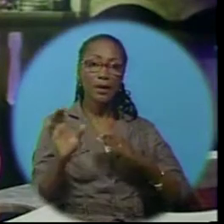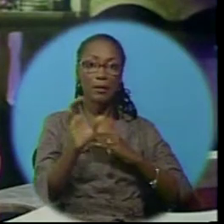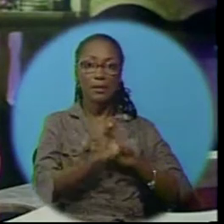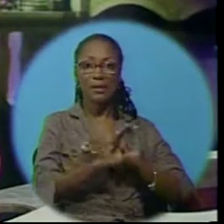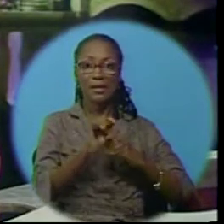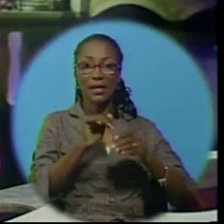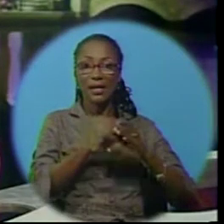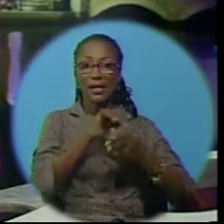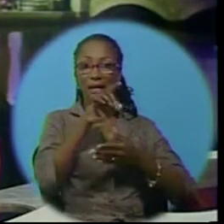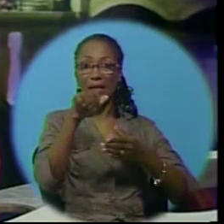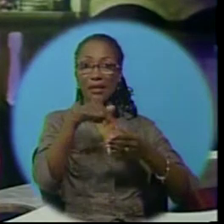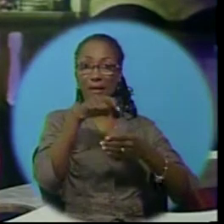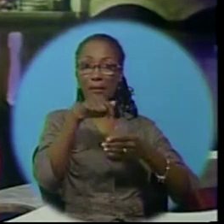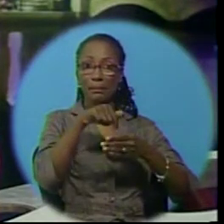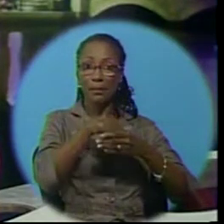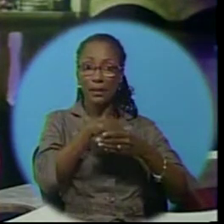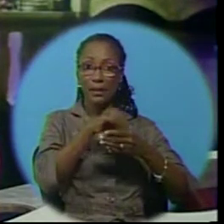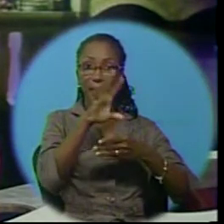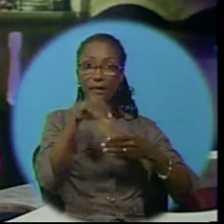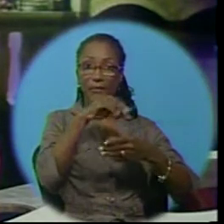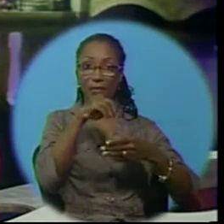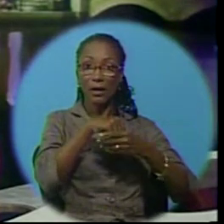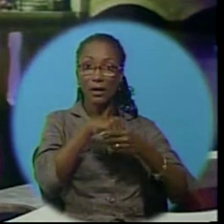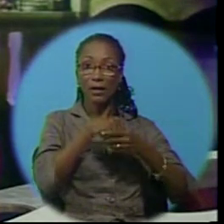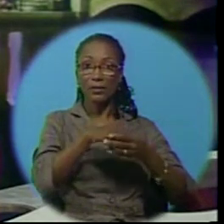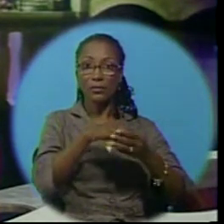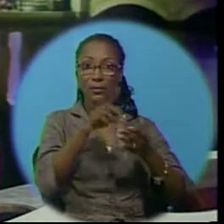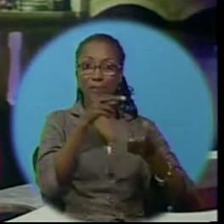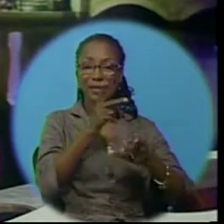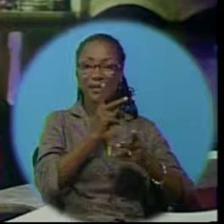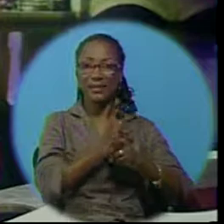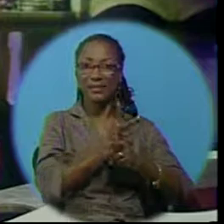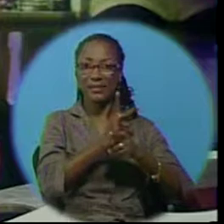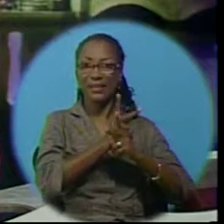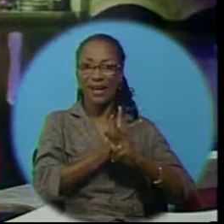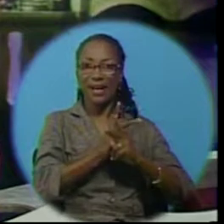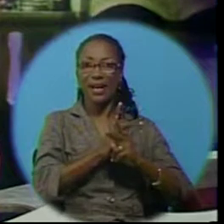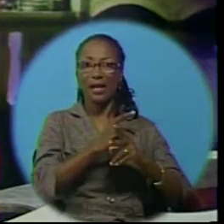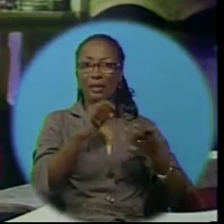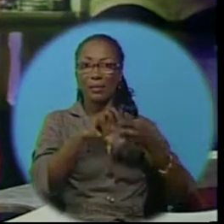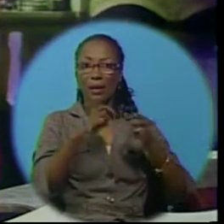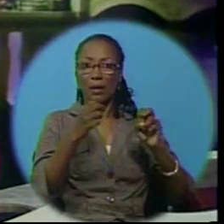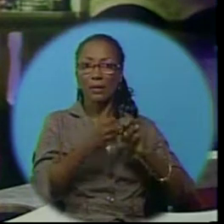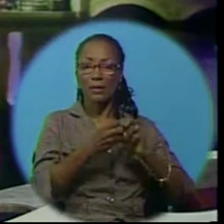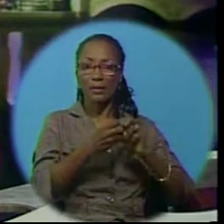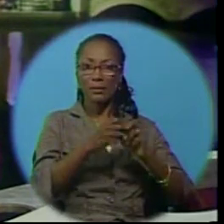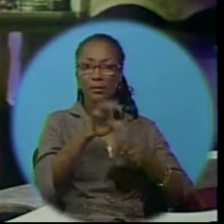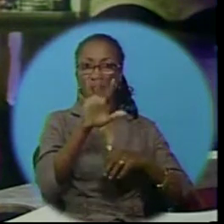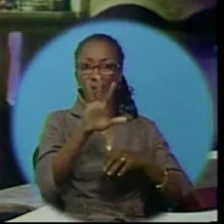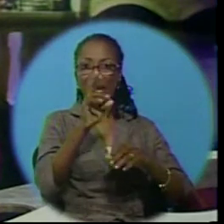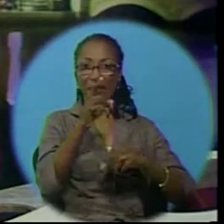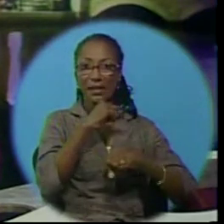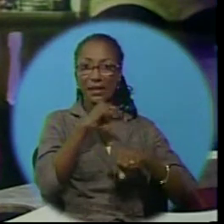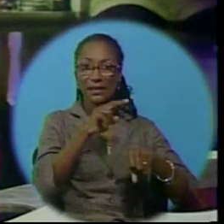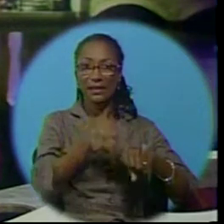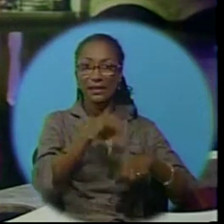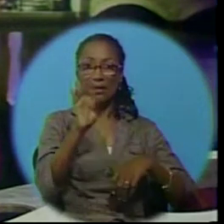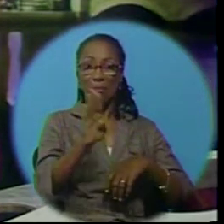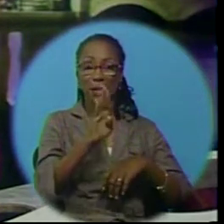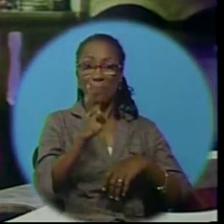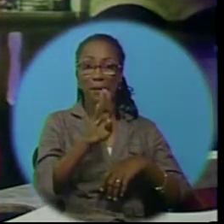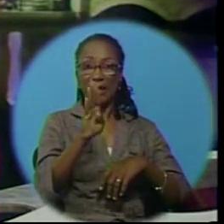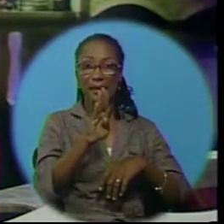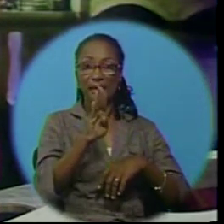The Caribbean is in the midst of a serious debt crisis, with up to 5 nations, including Barbados, named among the world's 20